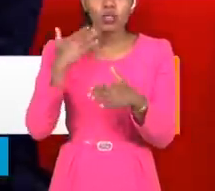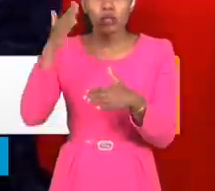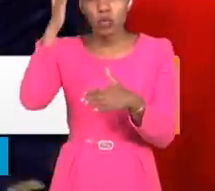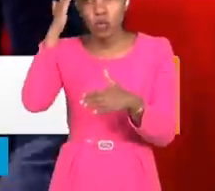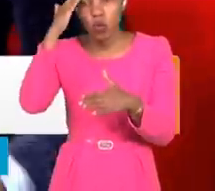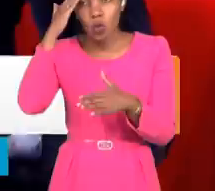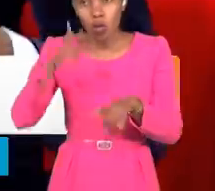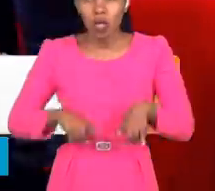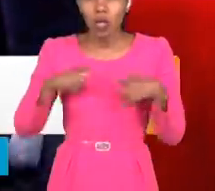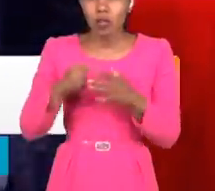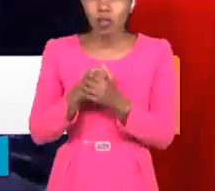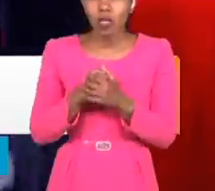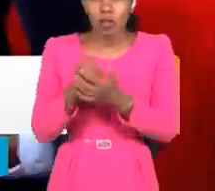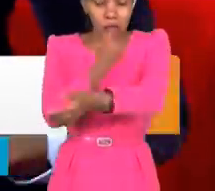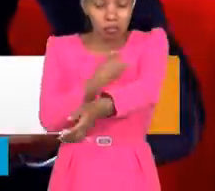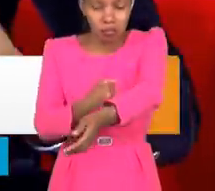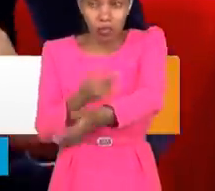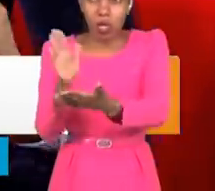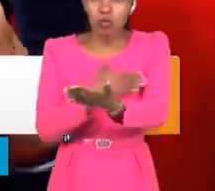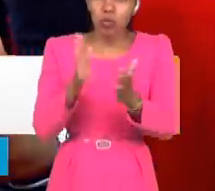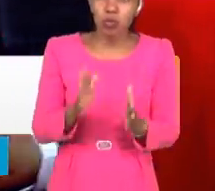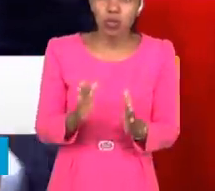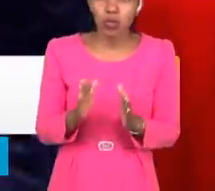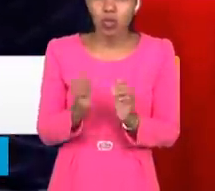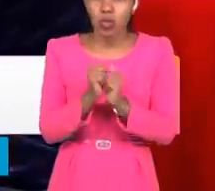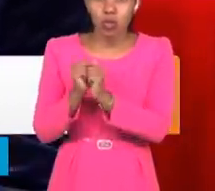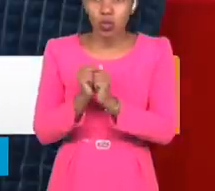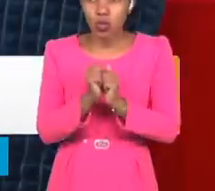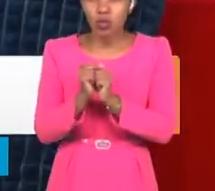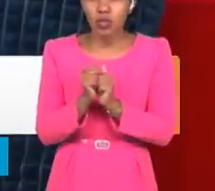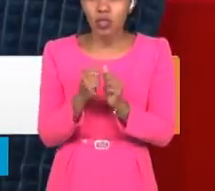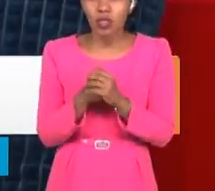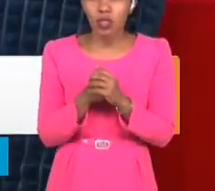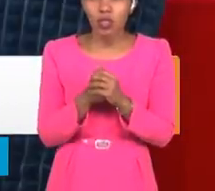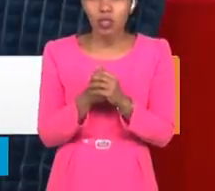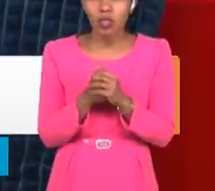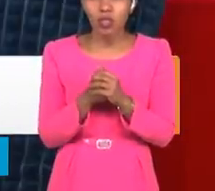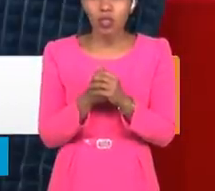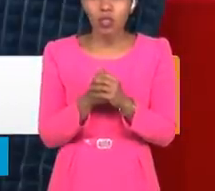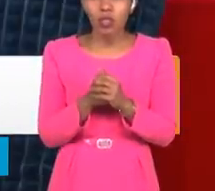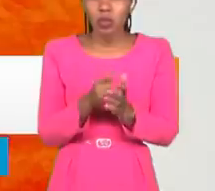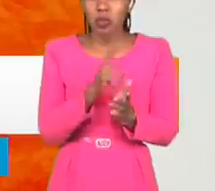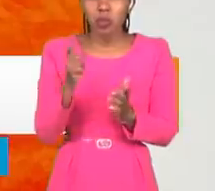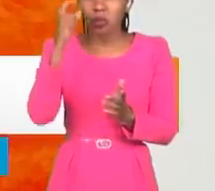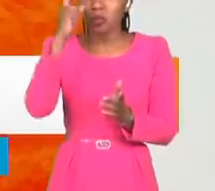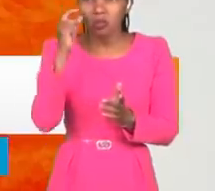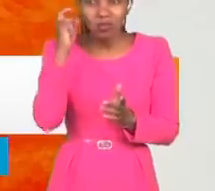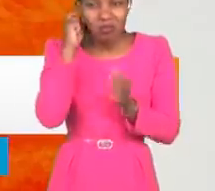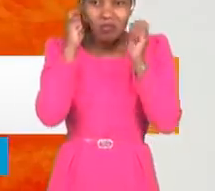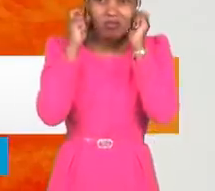your tattoos because you're an artist. It goes hand in hand with that thing. Until you can tattoo, don't know where your mouth is. Yeah, you have